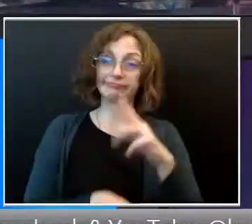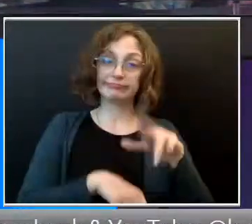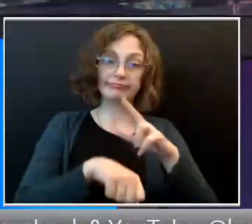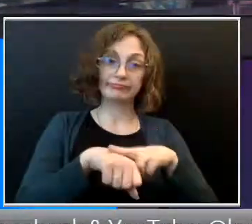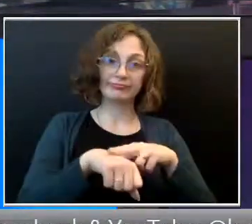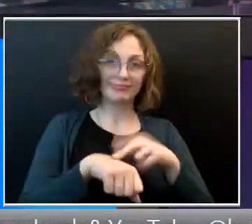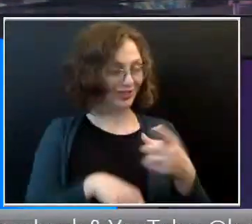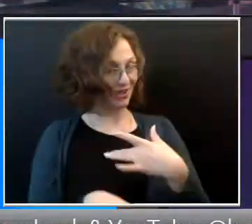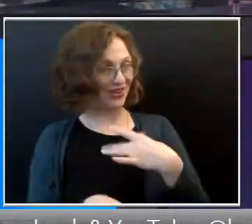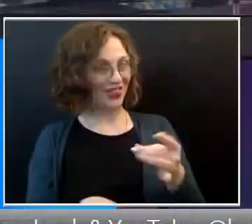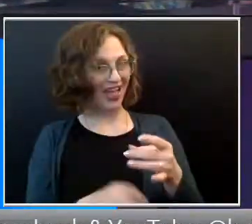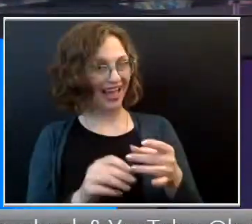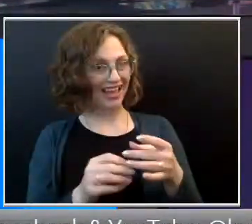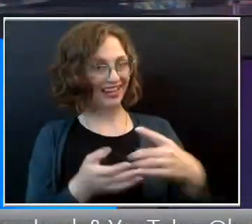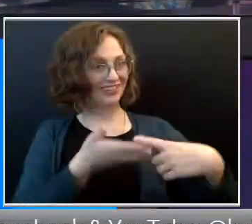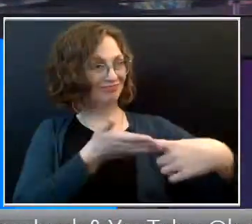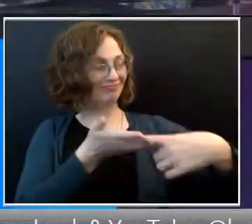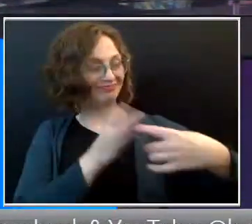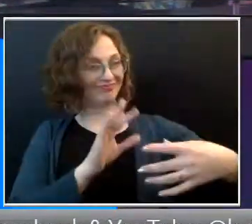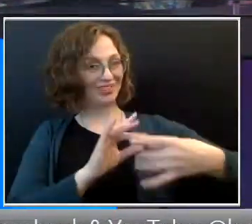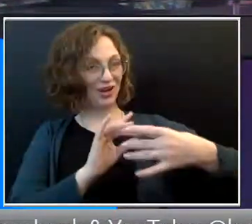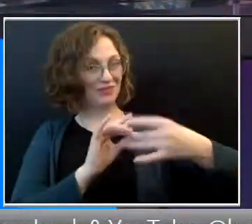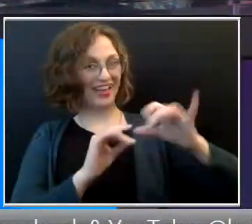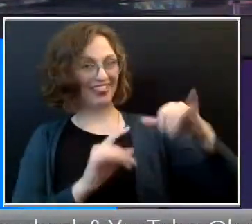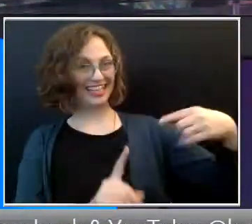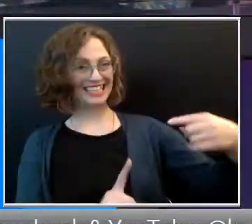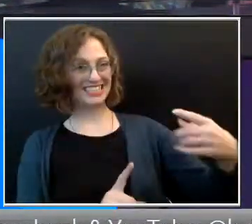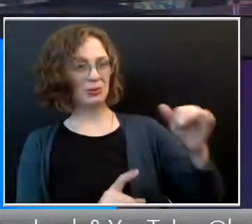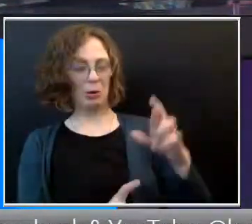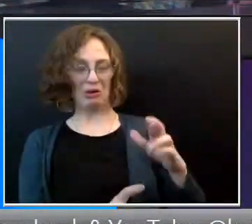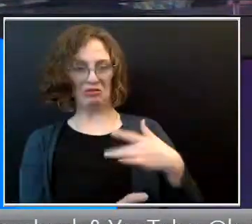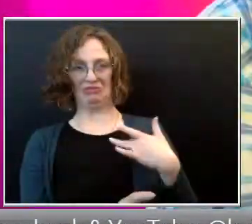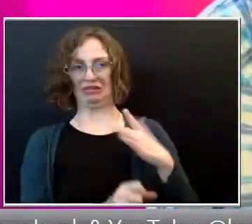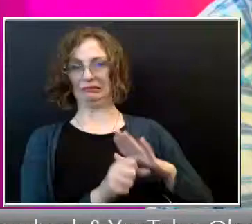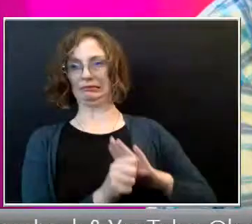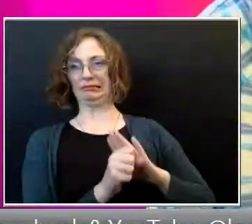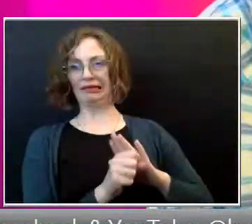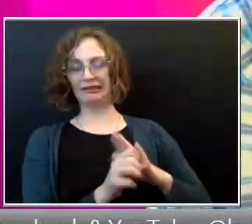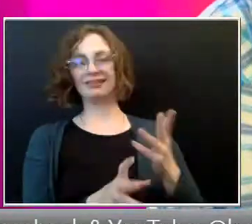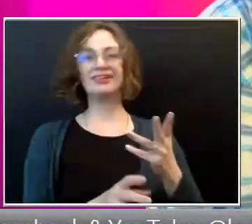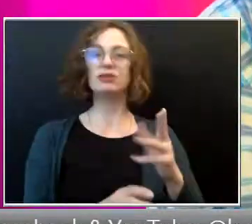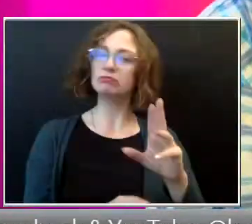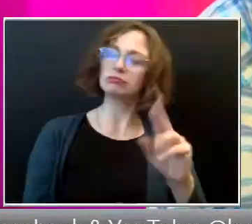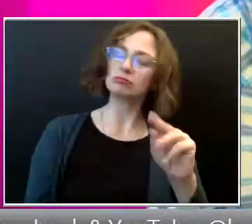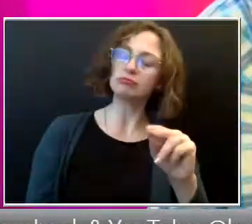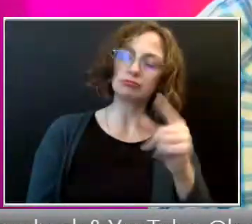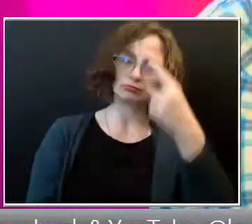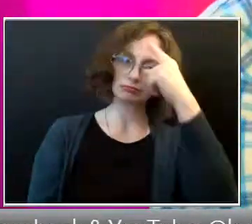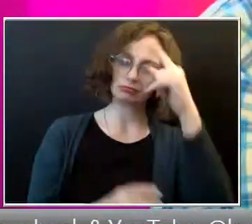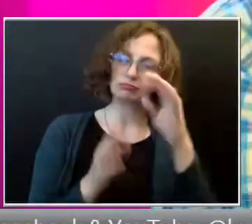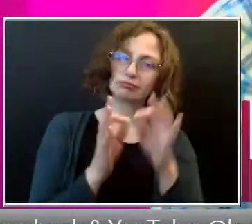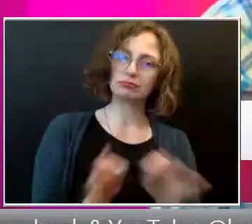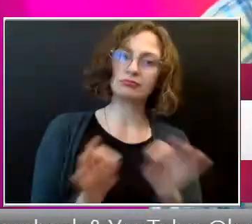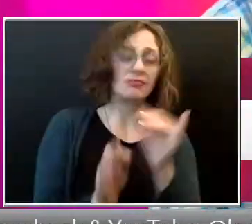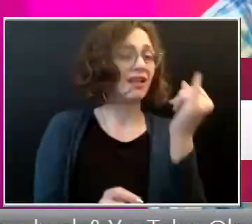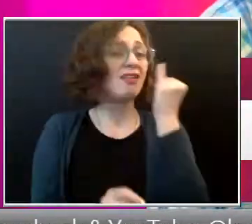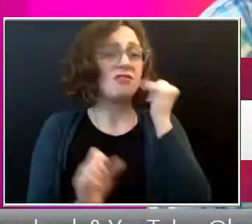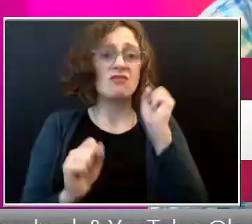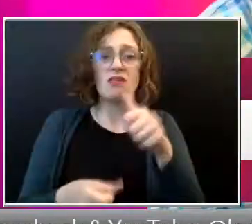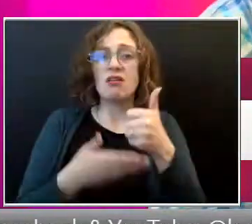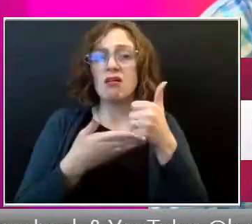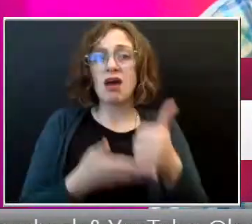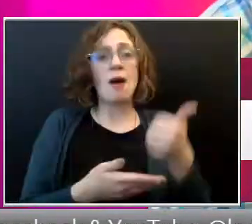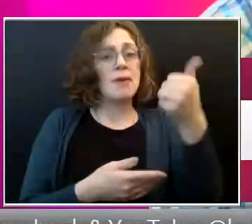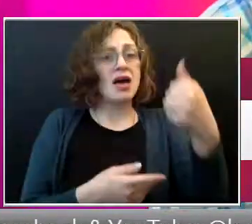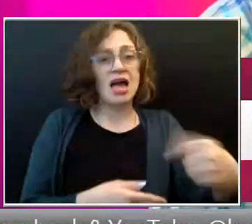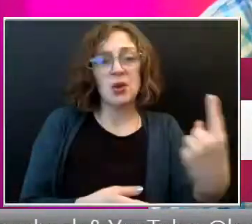this and spreading the word, or does it make you stressed out a little bit thinking about it? No, I think if it's going to help anyone out there, to know these